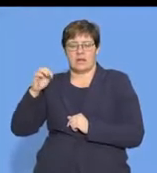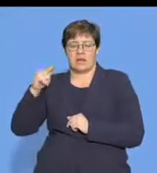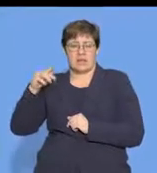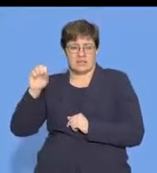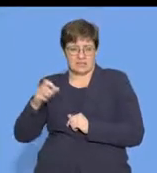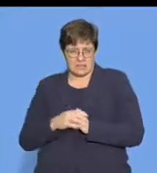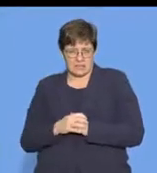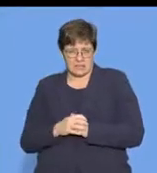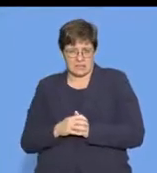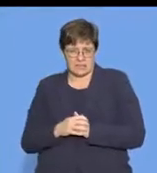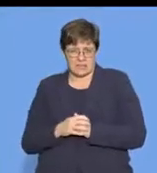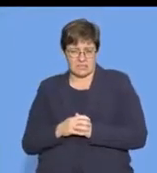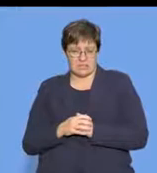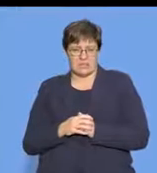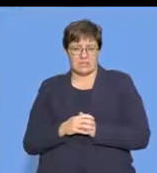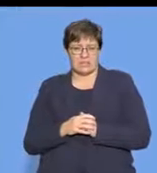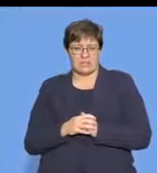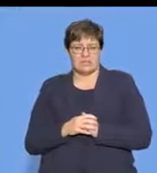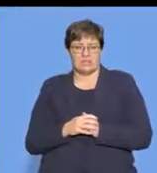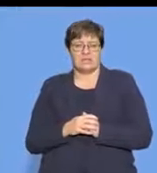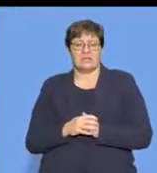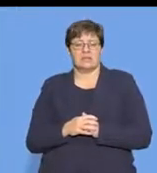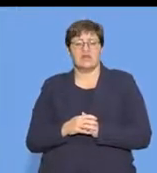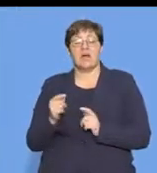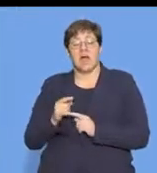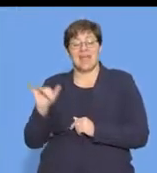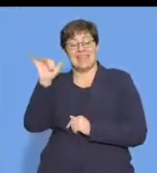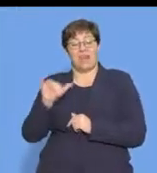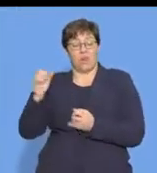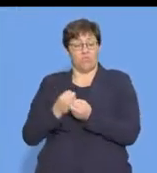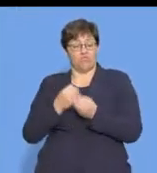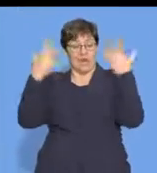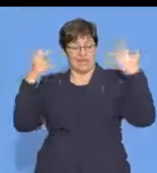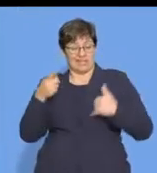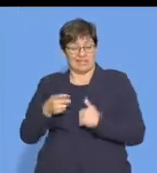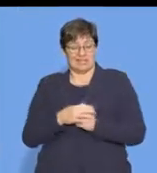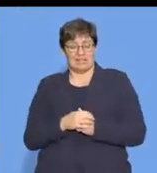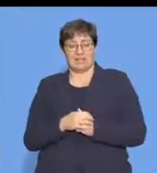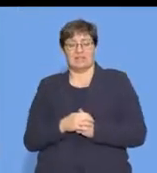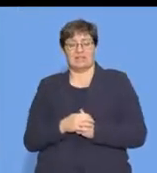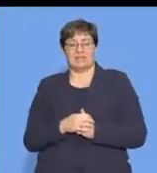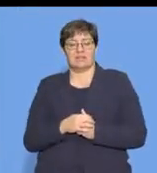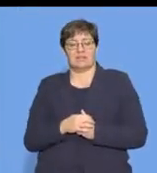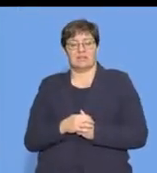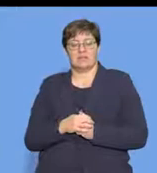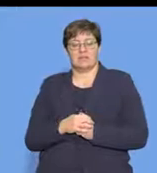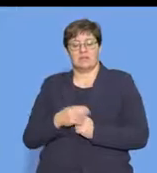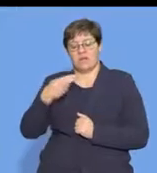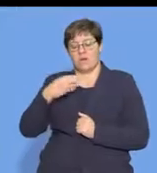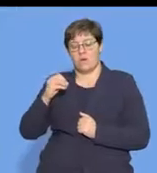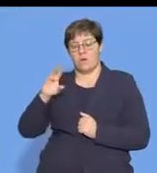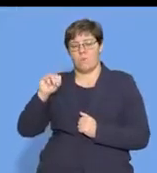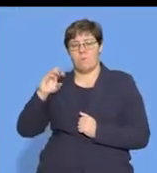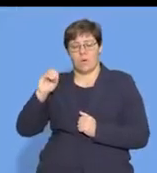Was Homo neanderthalensis, and then the yellow area was those that were where Homo